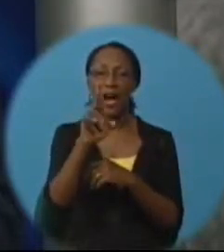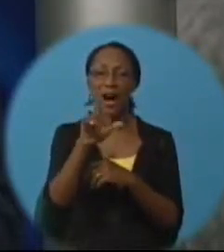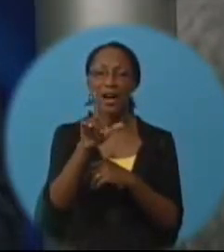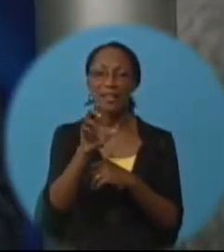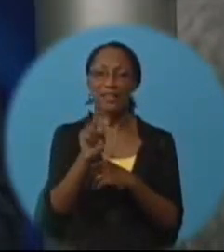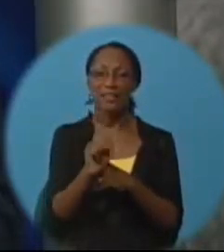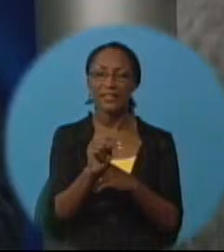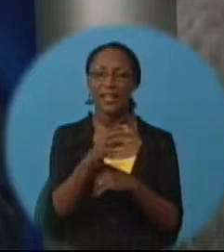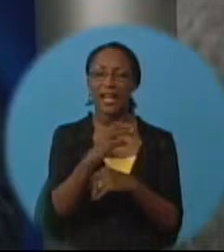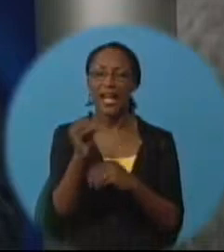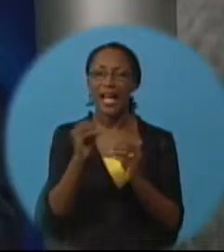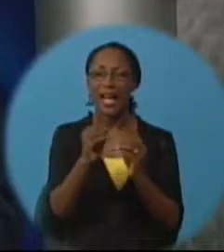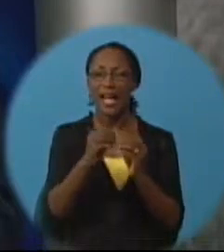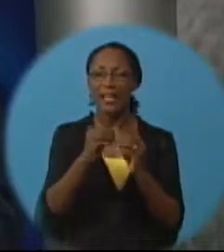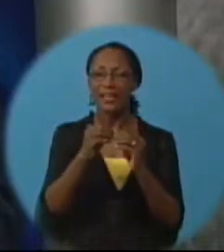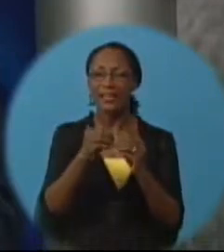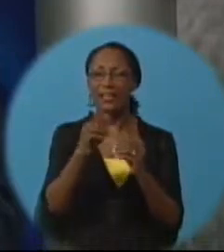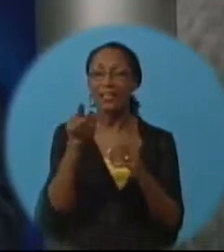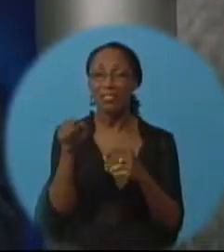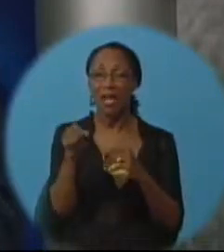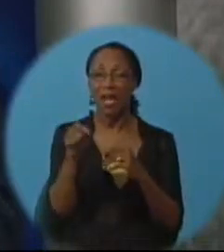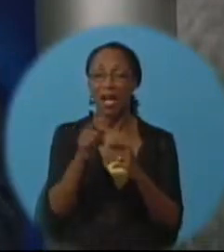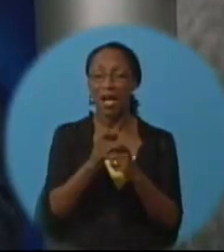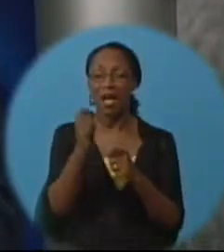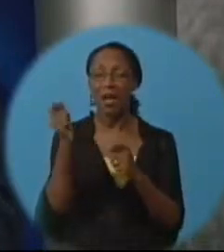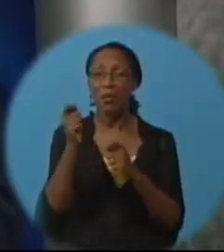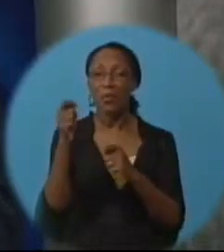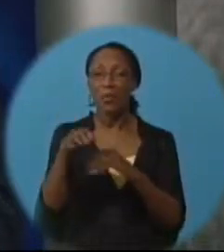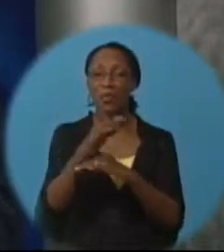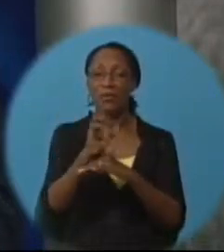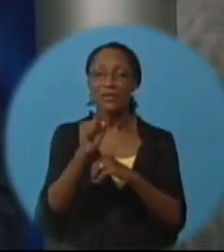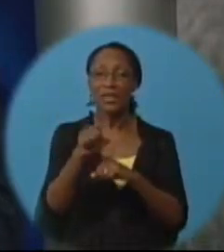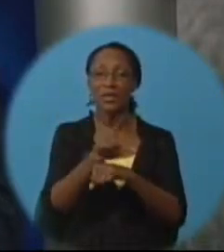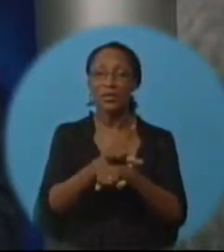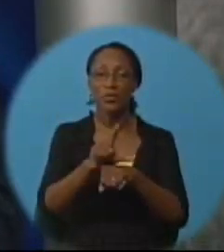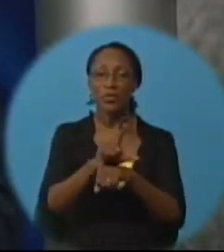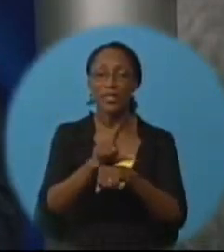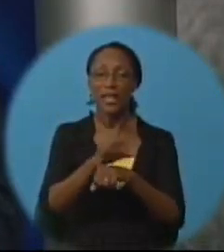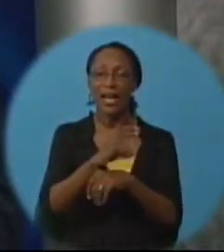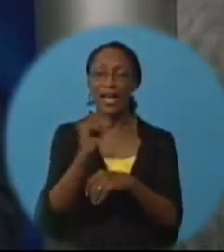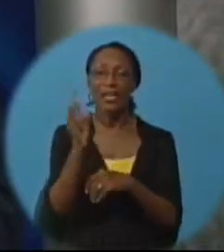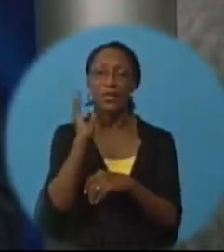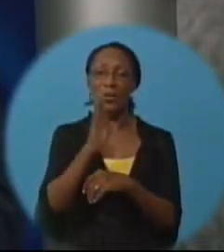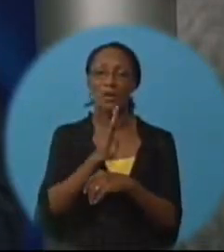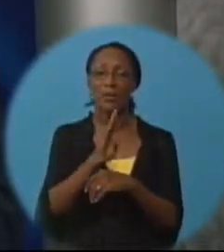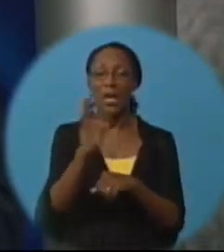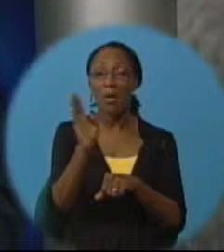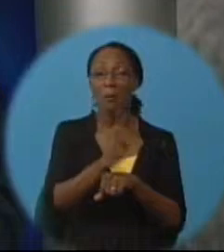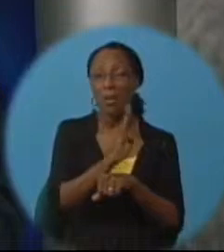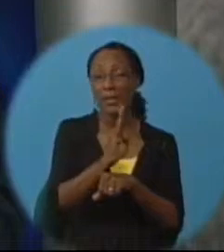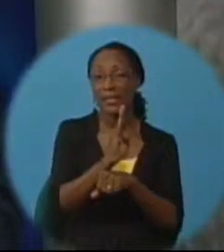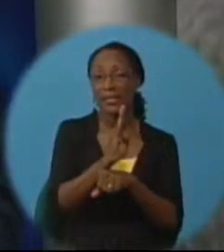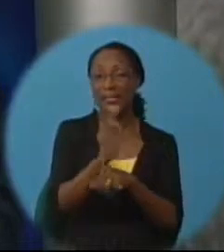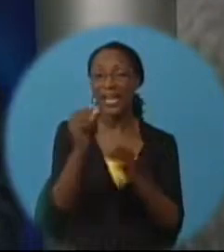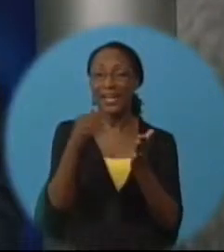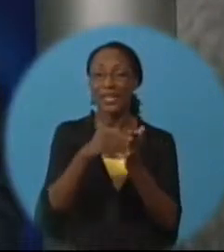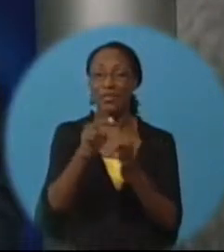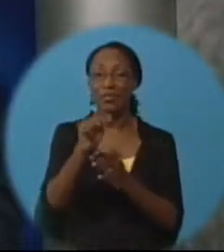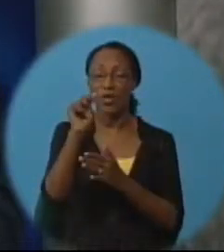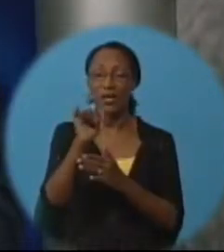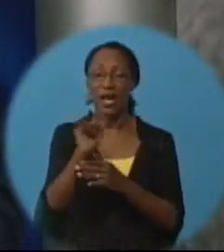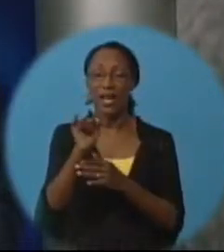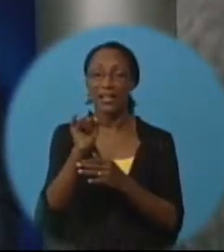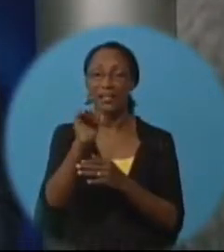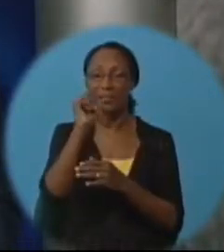St. Lucia team 61-36. Tomorrow will be a clash of the unbeaten teams, Barbados against Northern Ireland. Those two will also clash